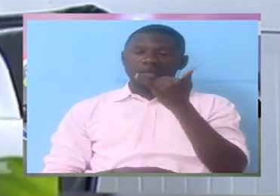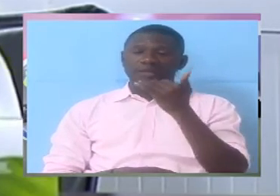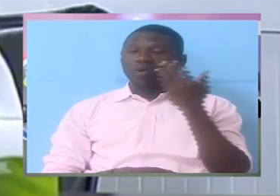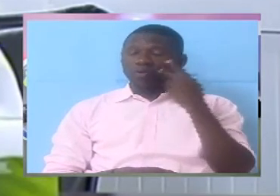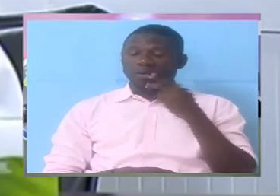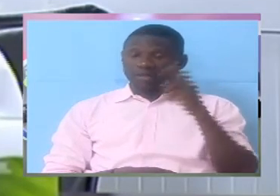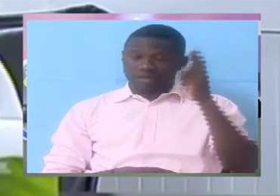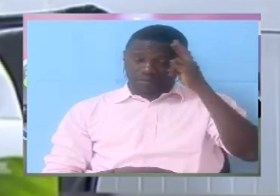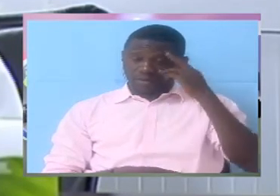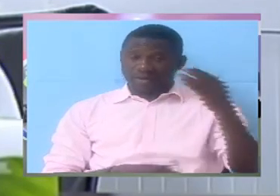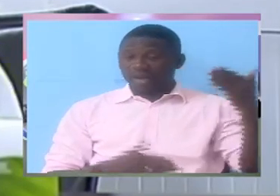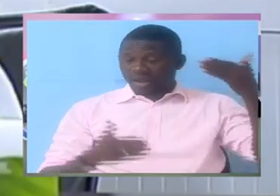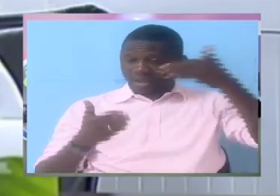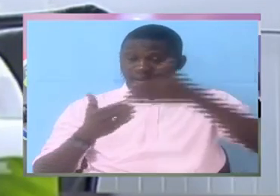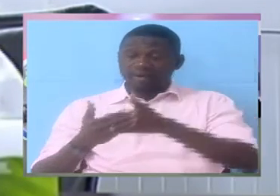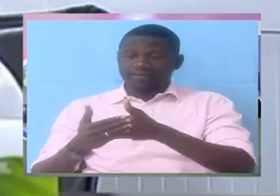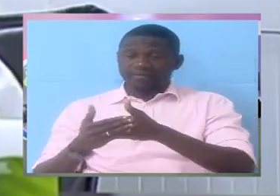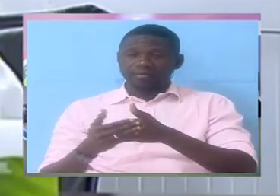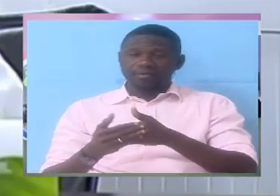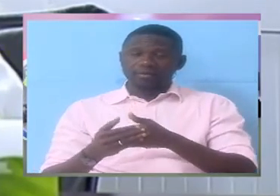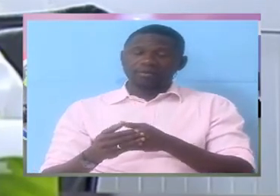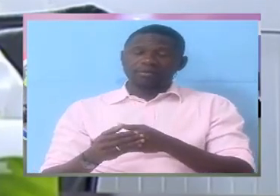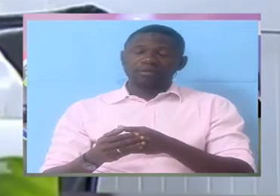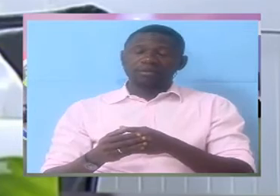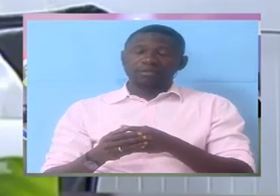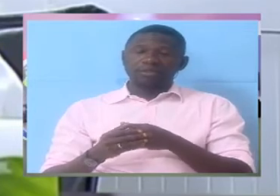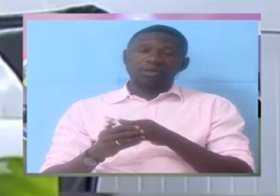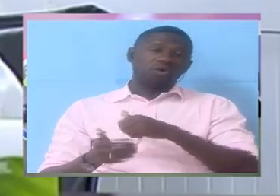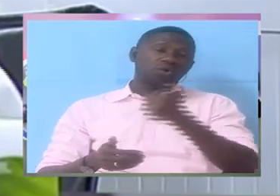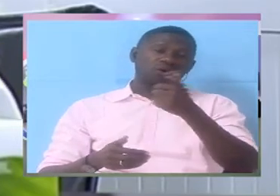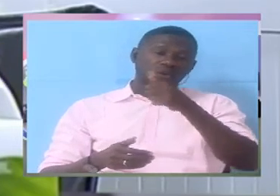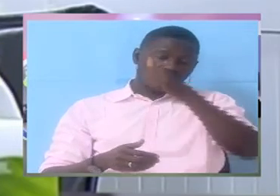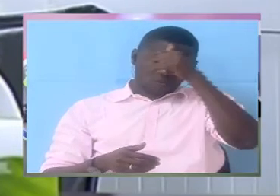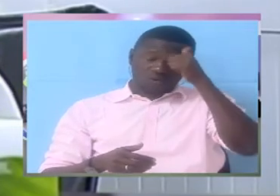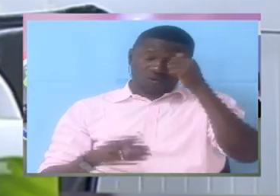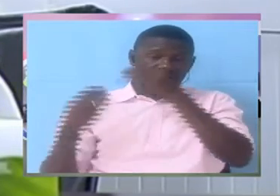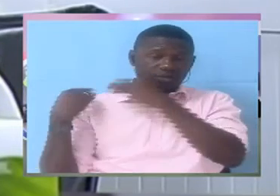The rest of the work was left with the investigators.